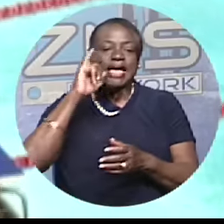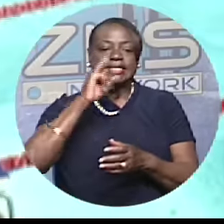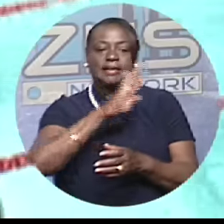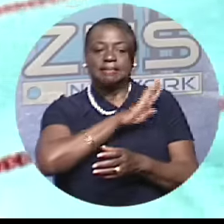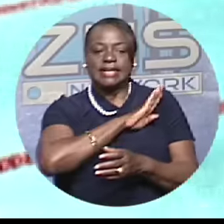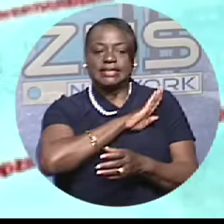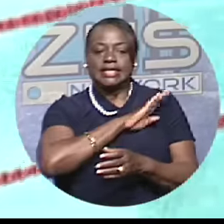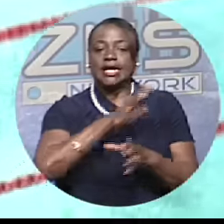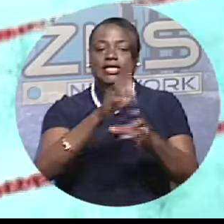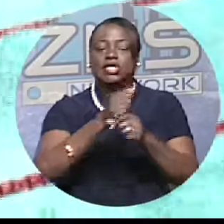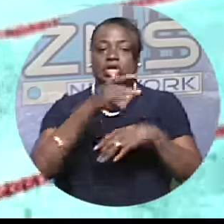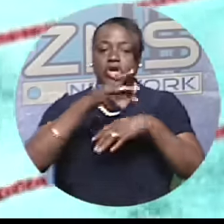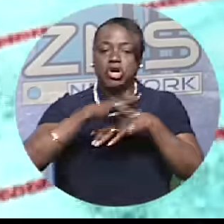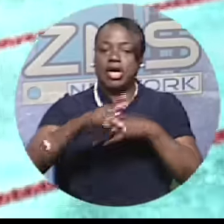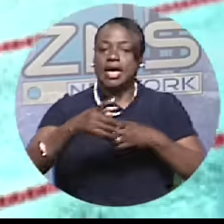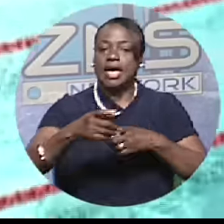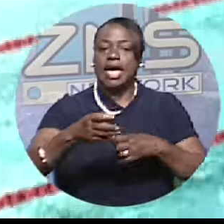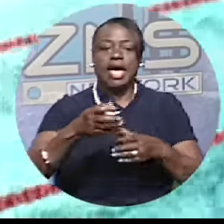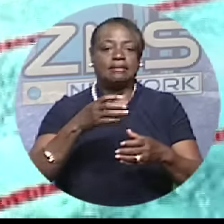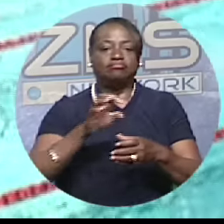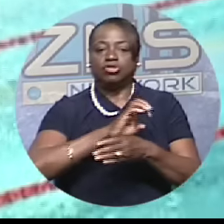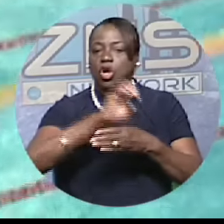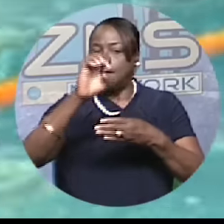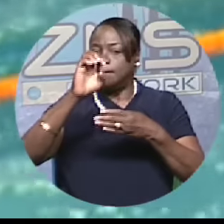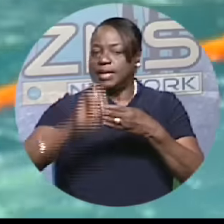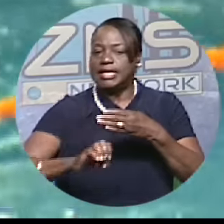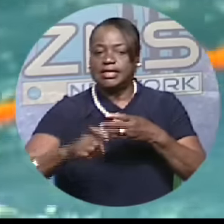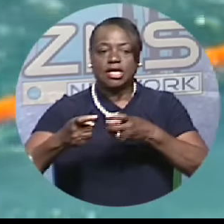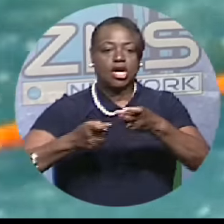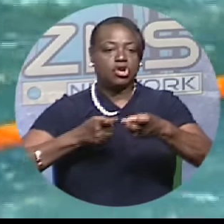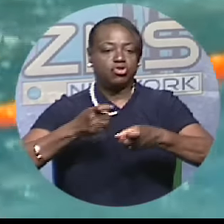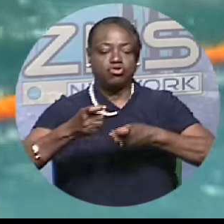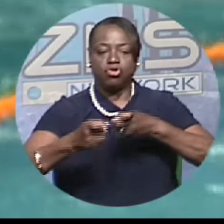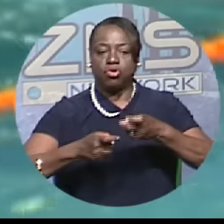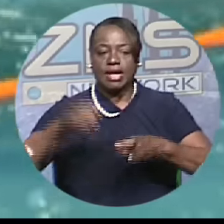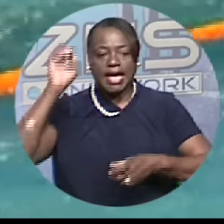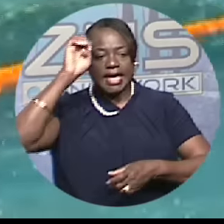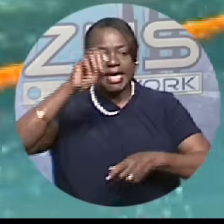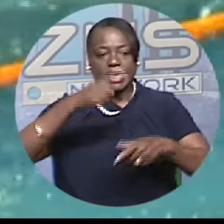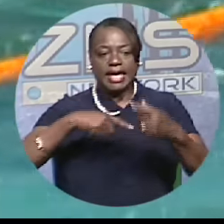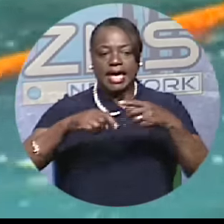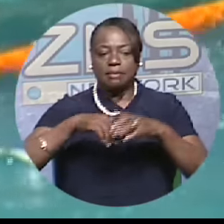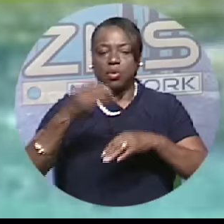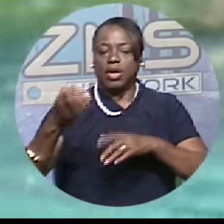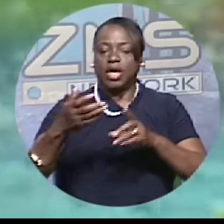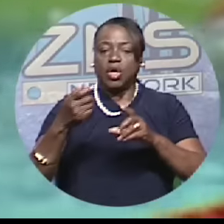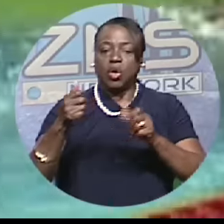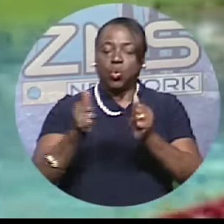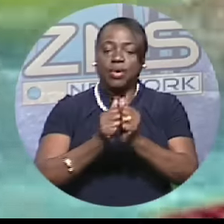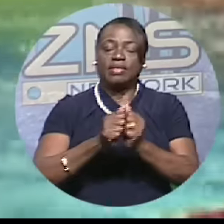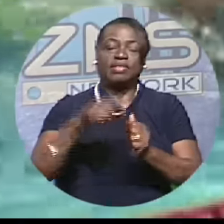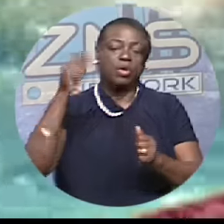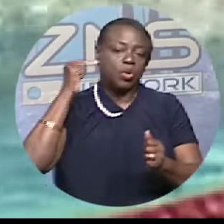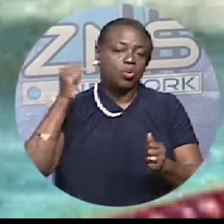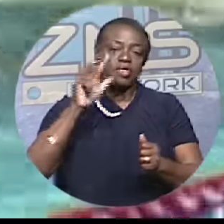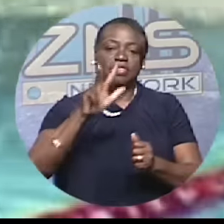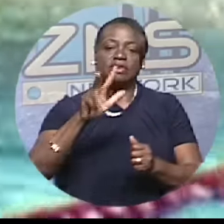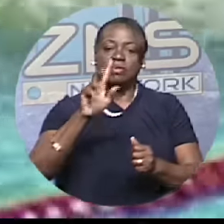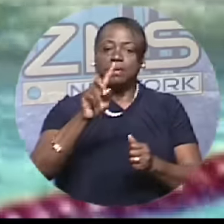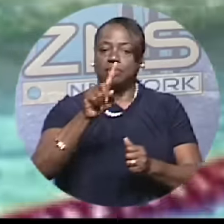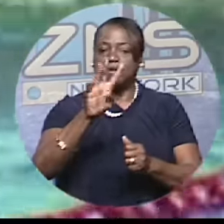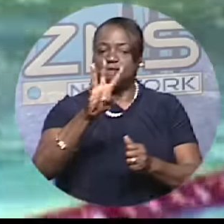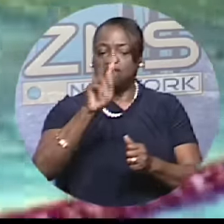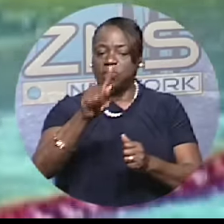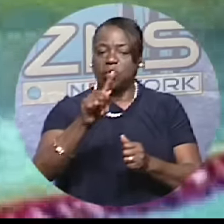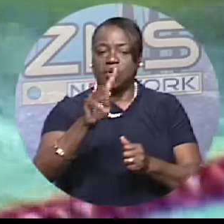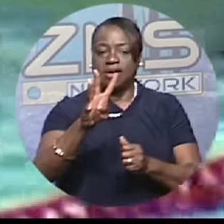early and complete control of the 13 to 14 boys 50 breast. He came away with the gold in 30.41 seconds,